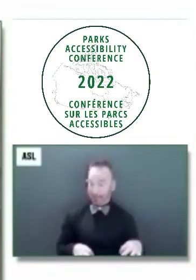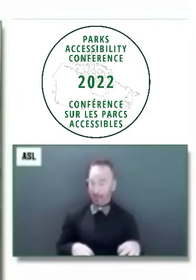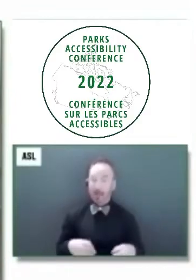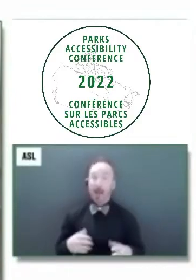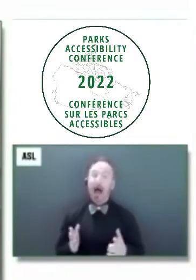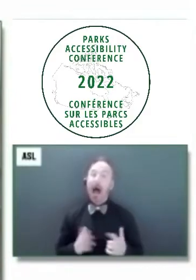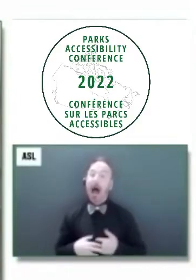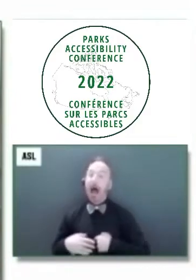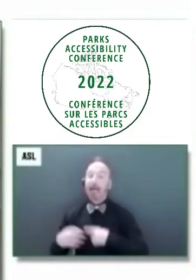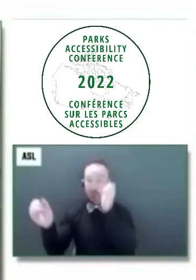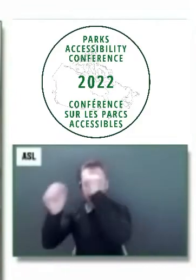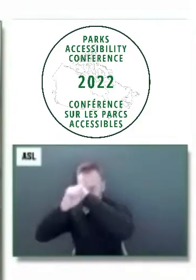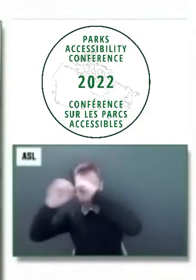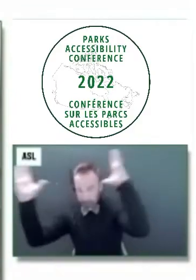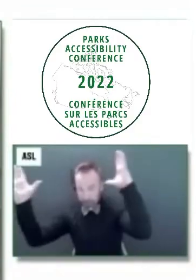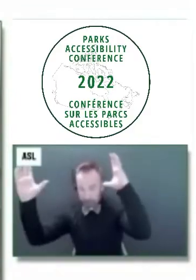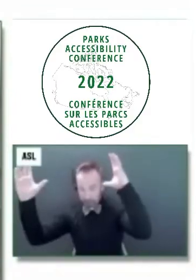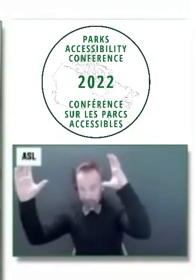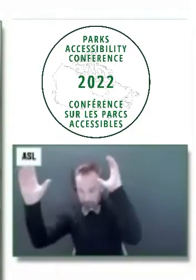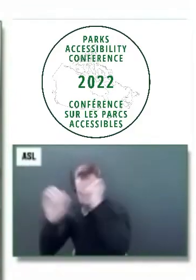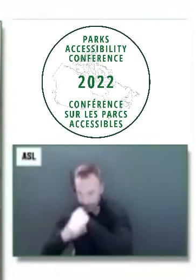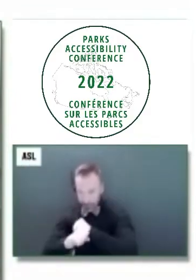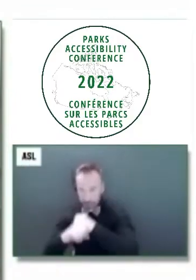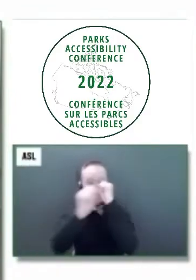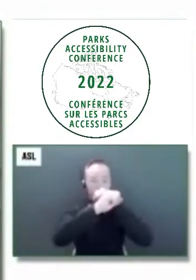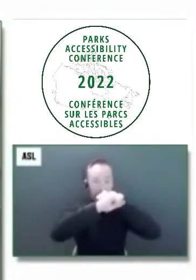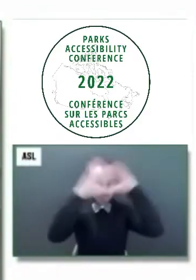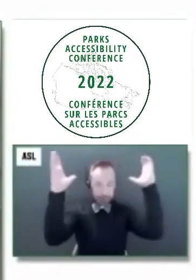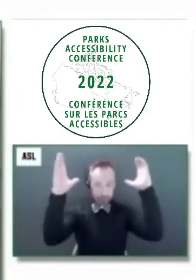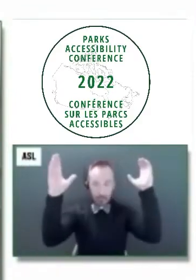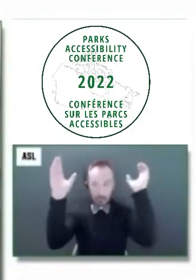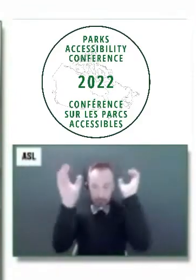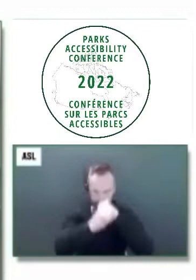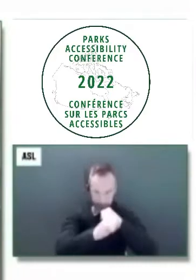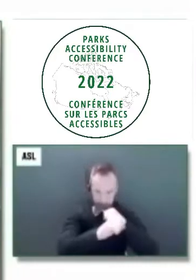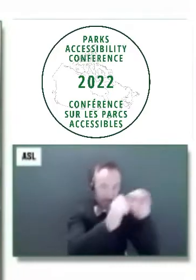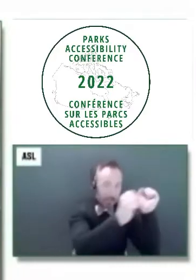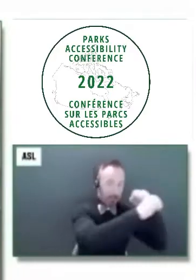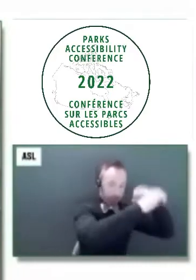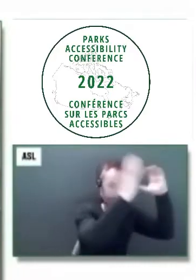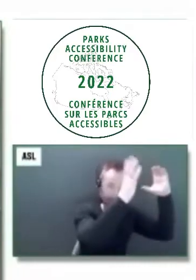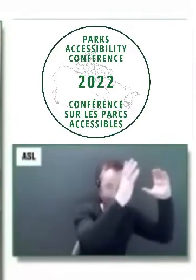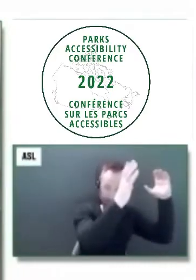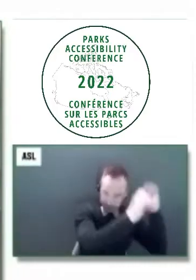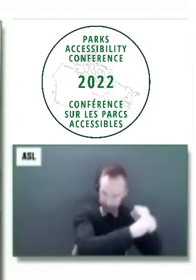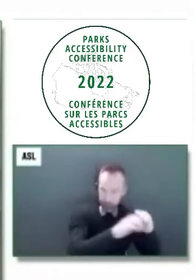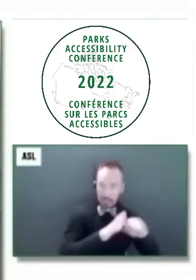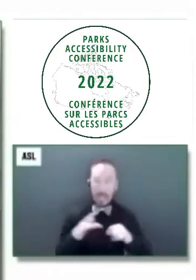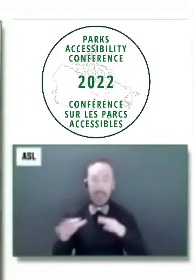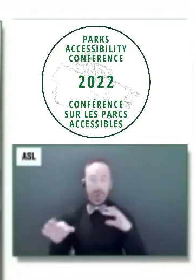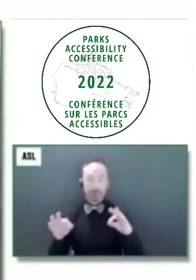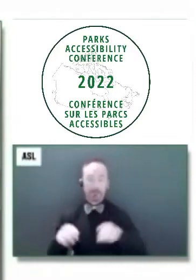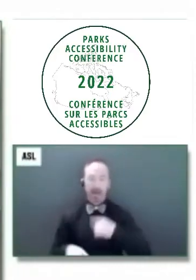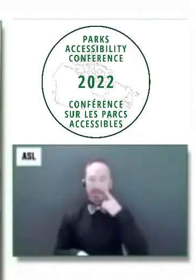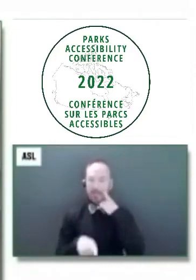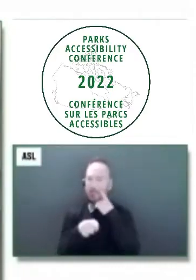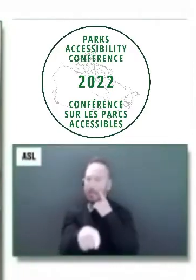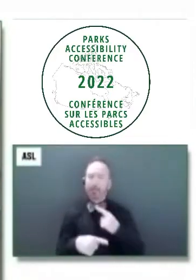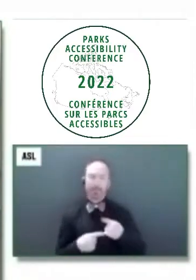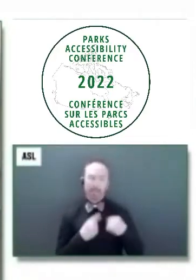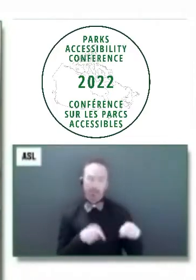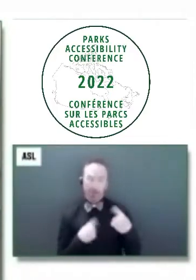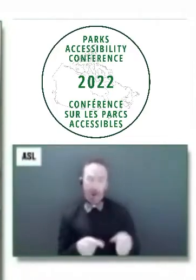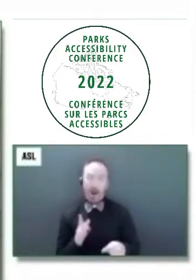common solution finding techniques and explained that they're not always effective. At no point have I said to you that I have a